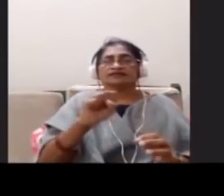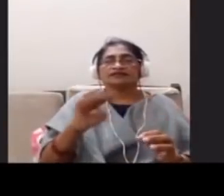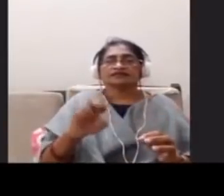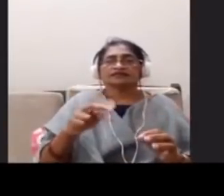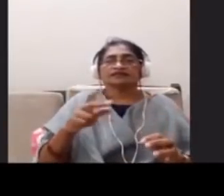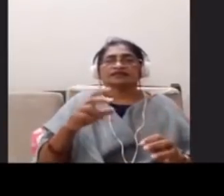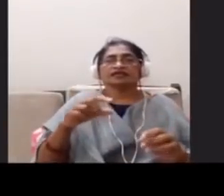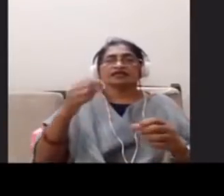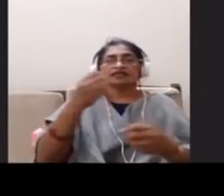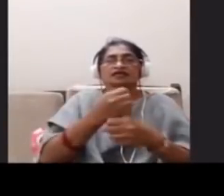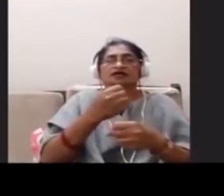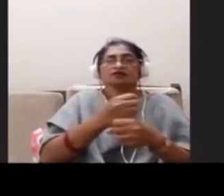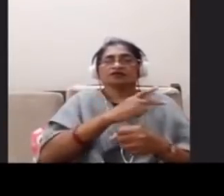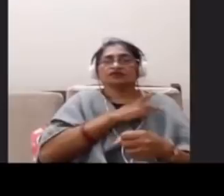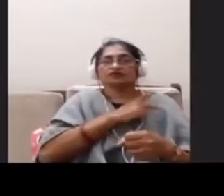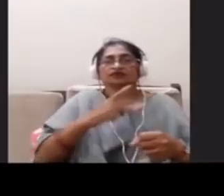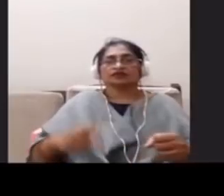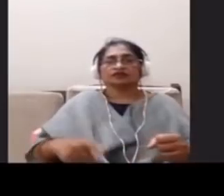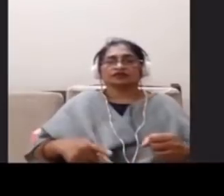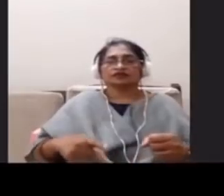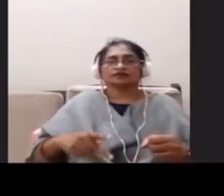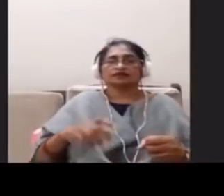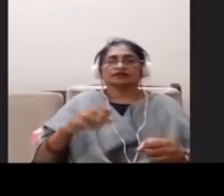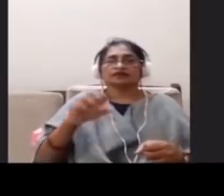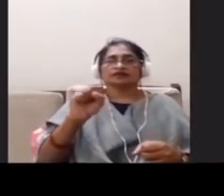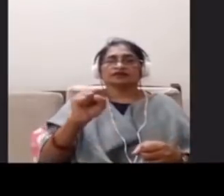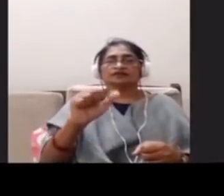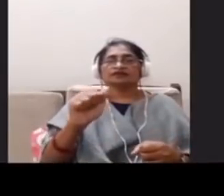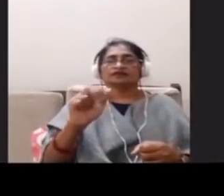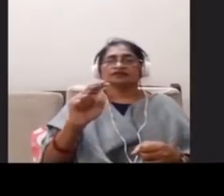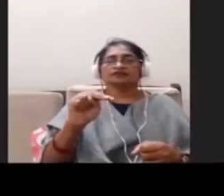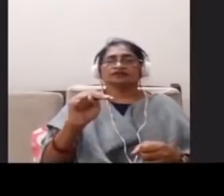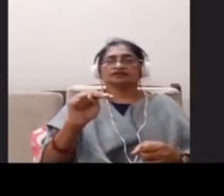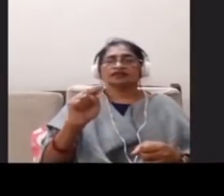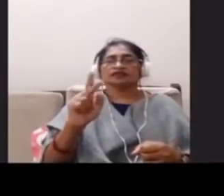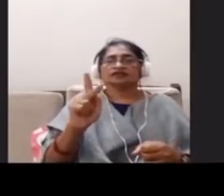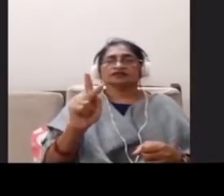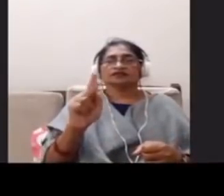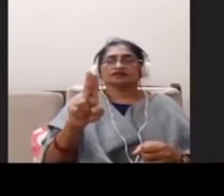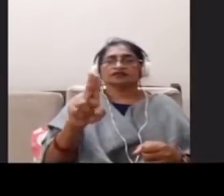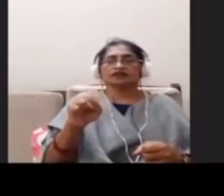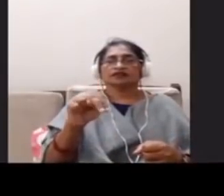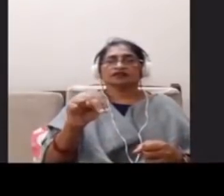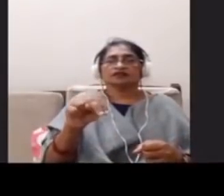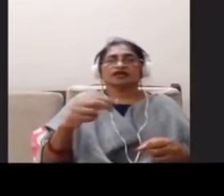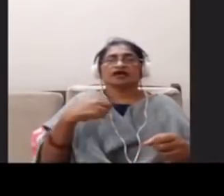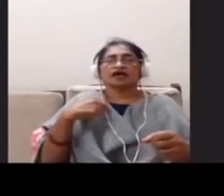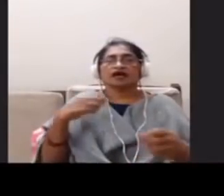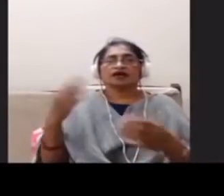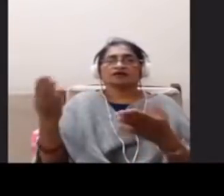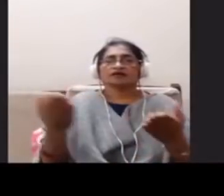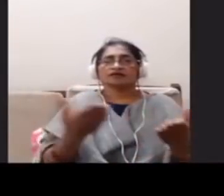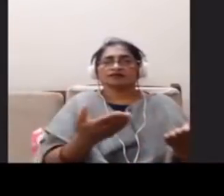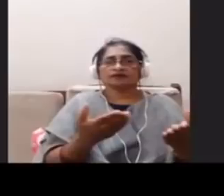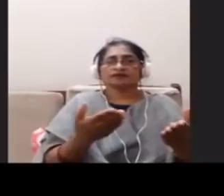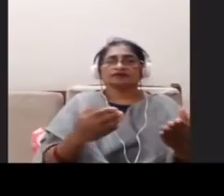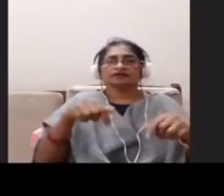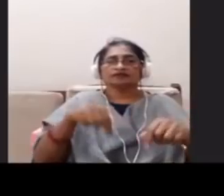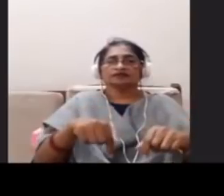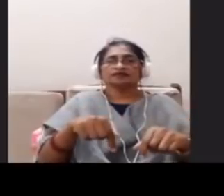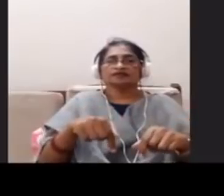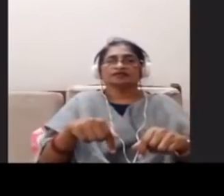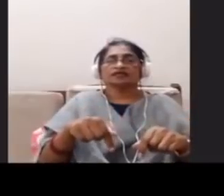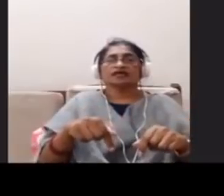Karnataka, Srimati Shakuntala Anna Sahab Jole had consented to be, part of this event.